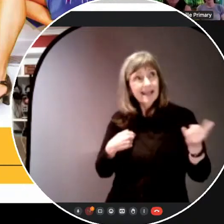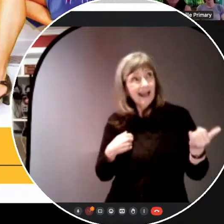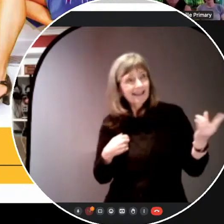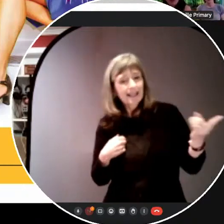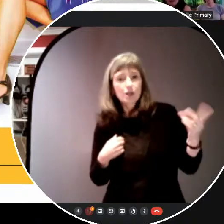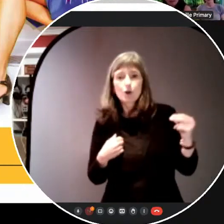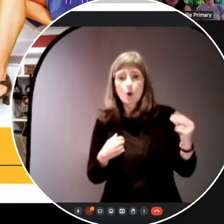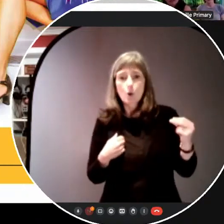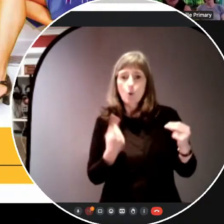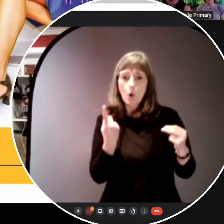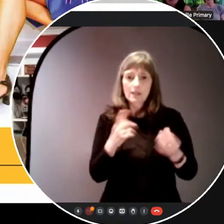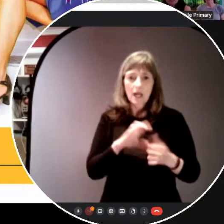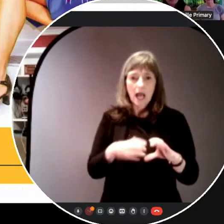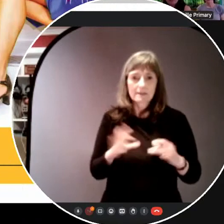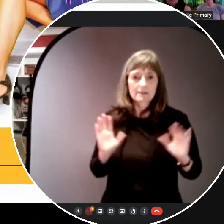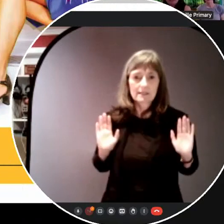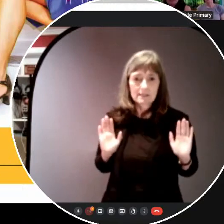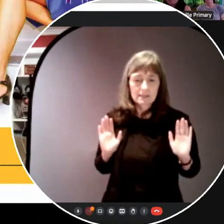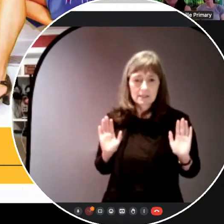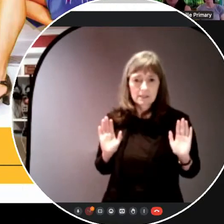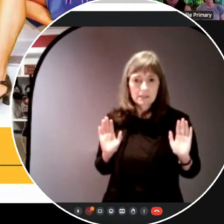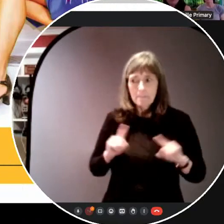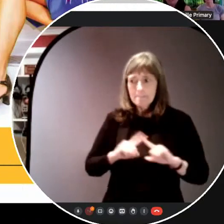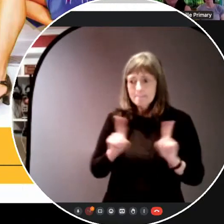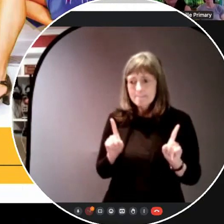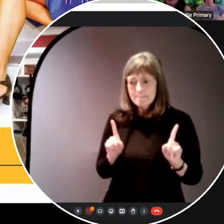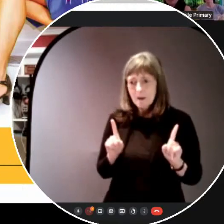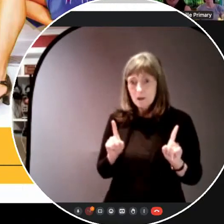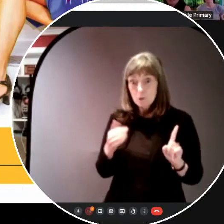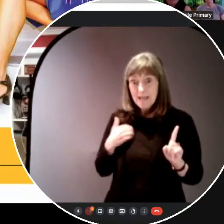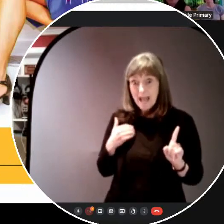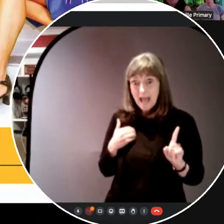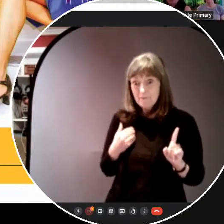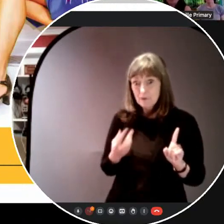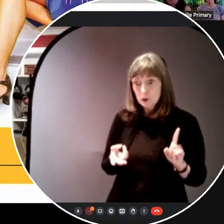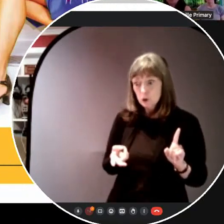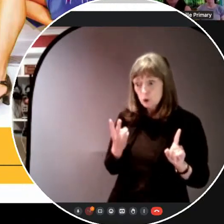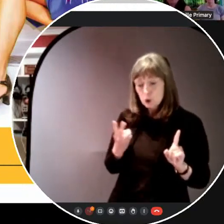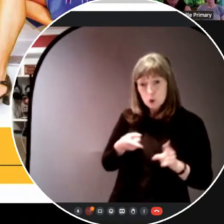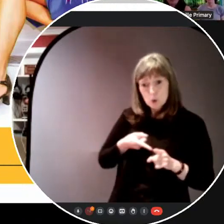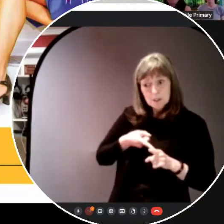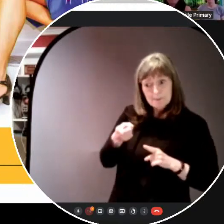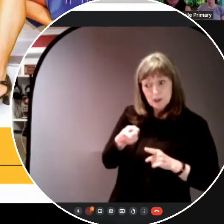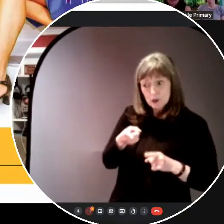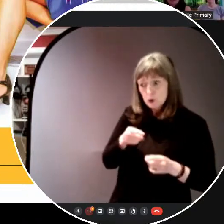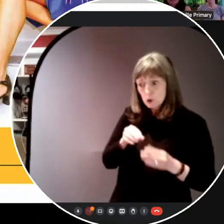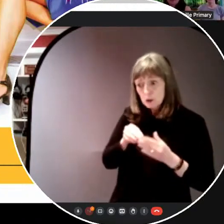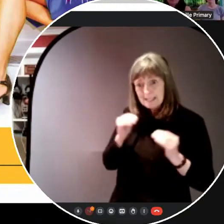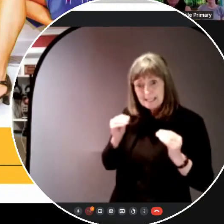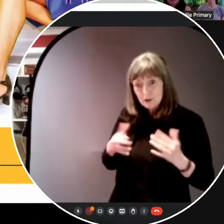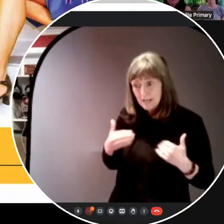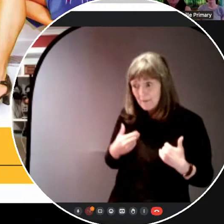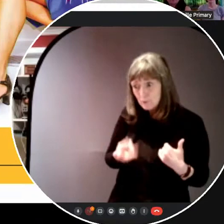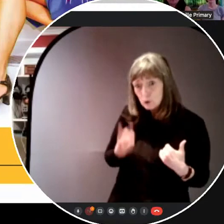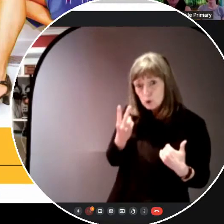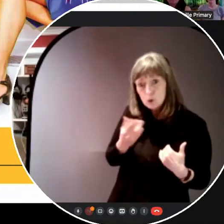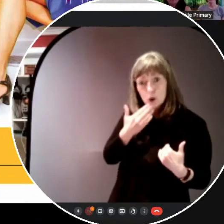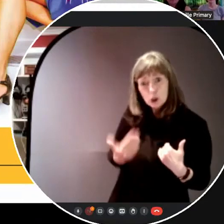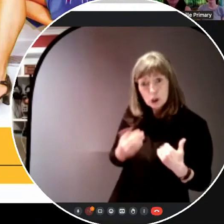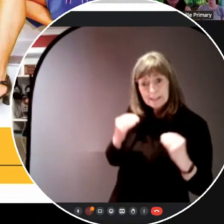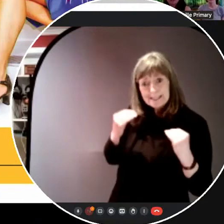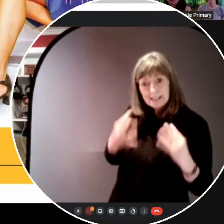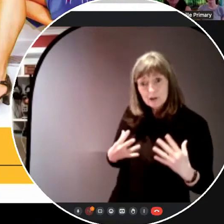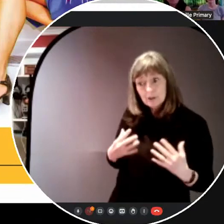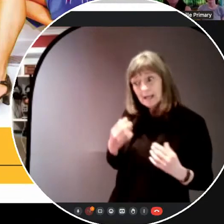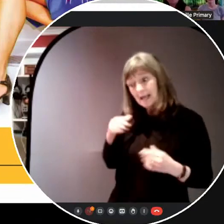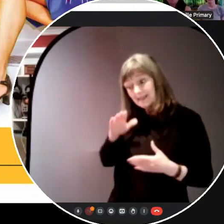one, despite the ready availability of two well-loved and specialized teachers within the school who have many years of experience in the kindergarten French